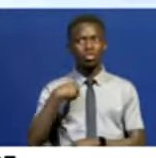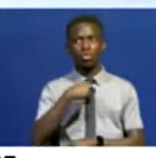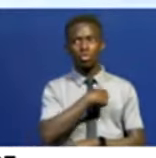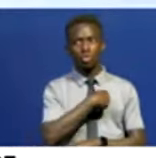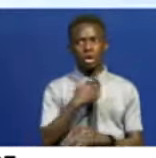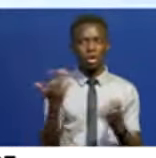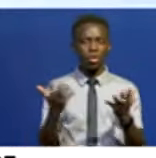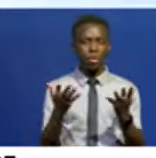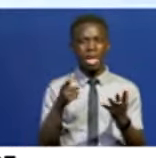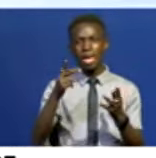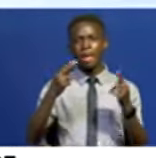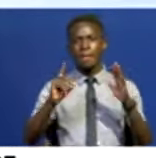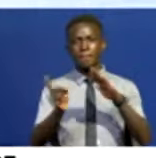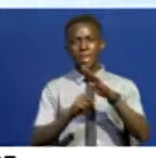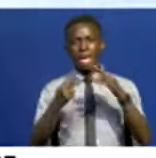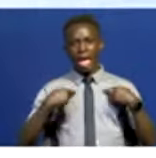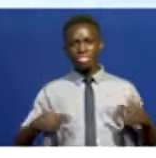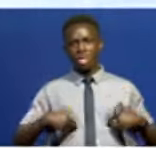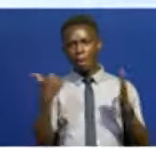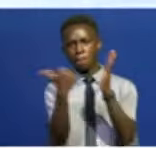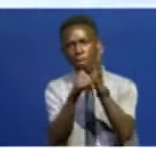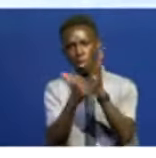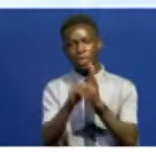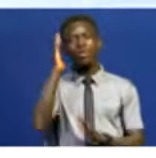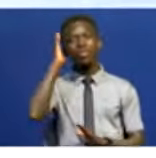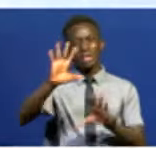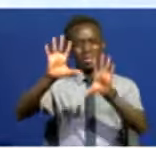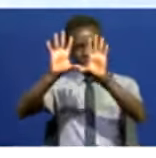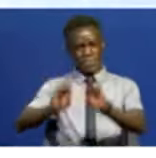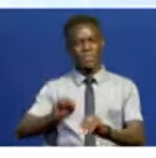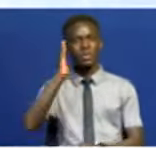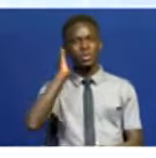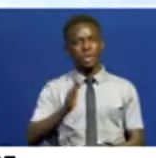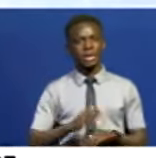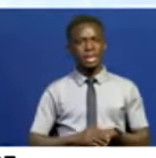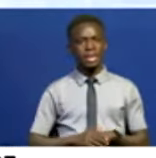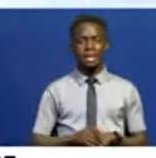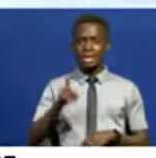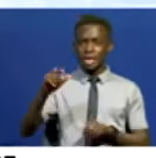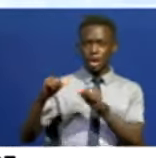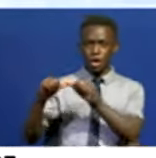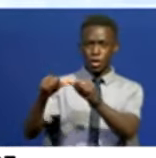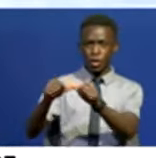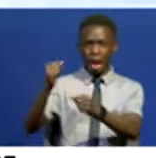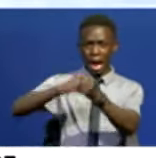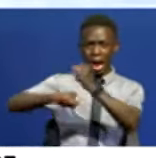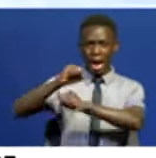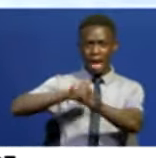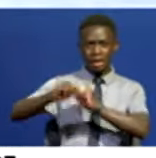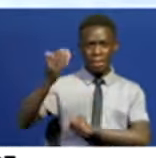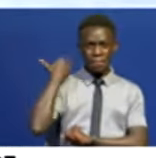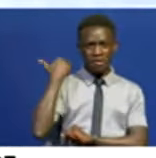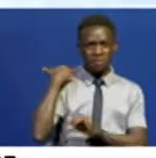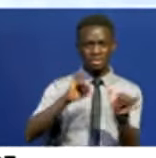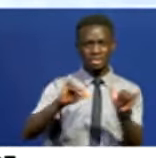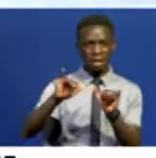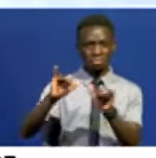the Ministry of Health. It will not continue to do the things they have done before.